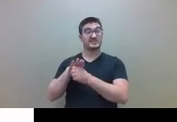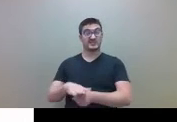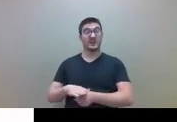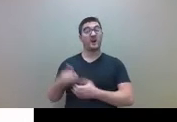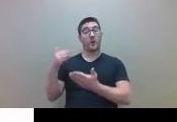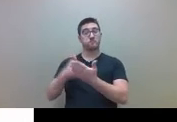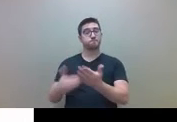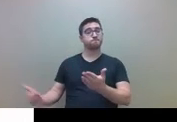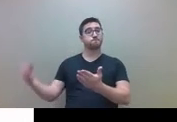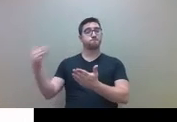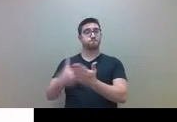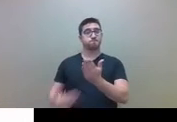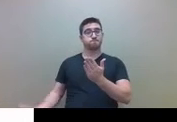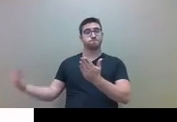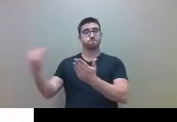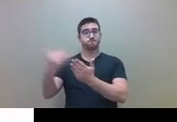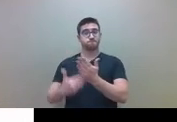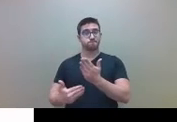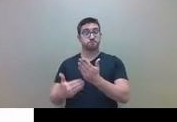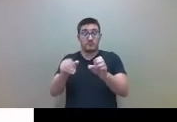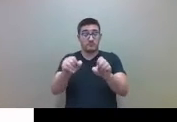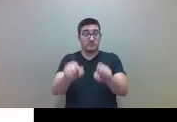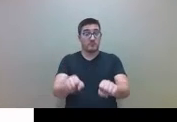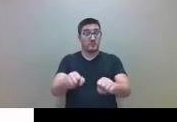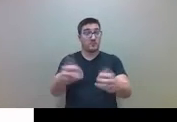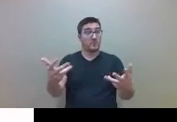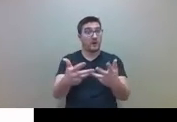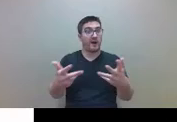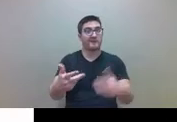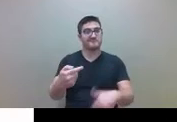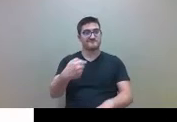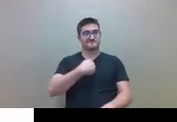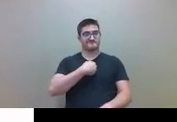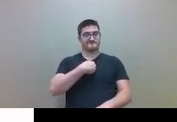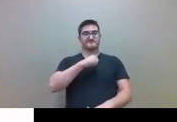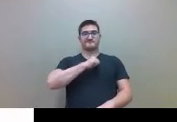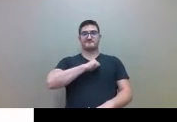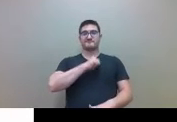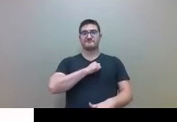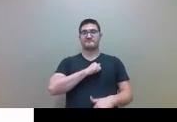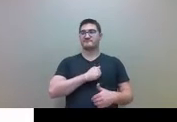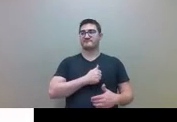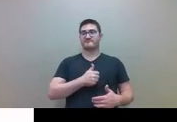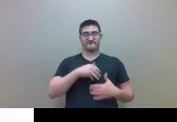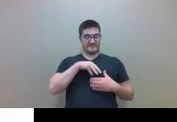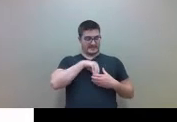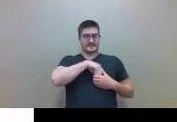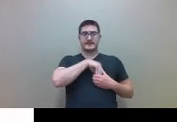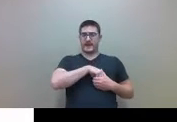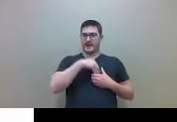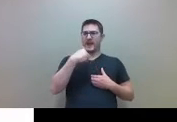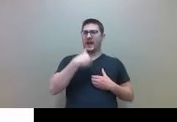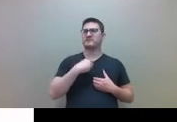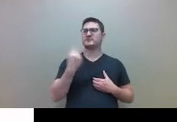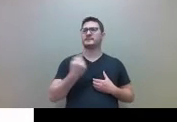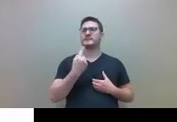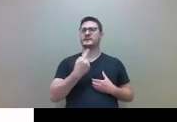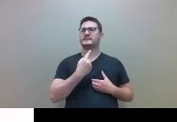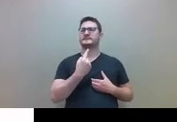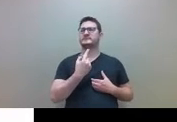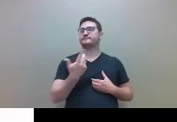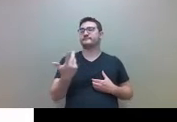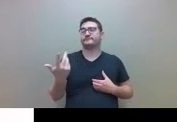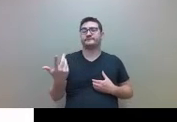likely that perhaps an autoimmune disease that is lying dormant will now start to